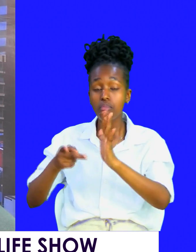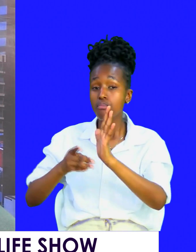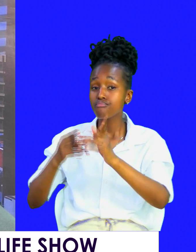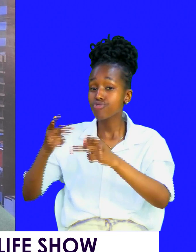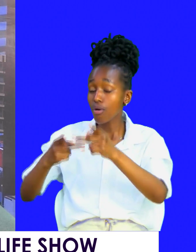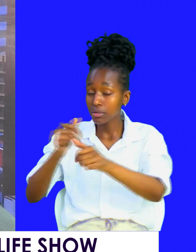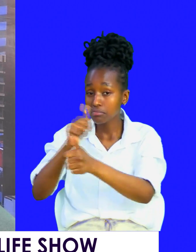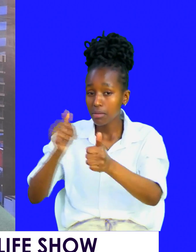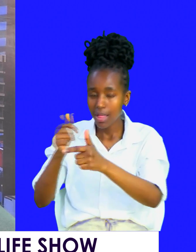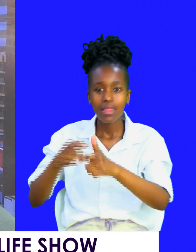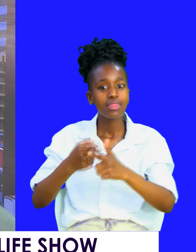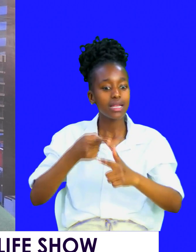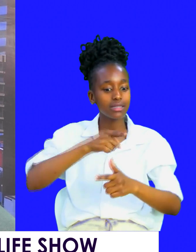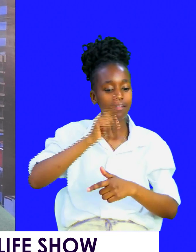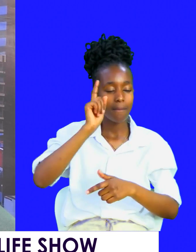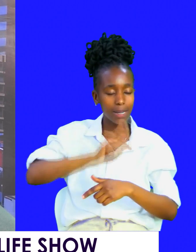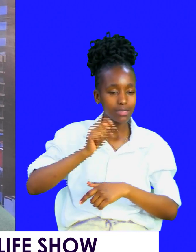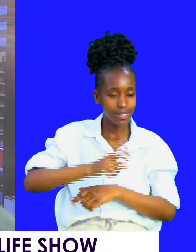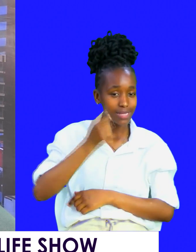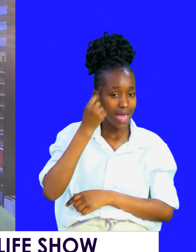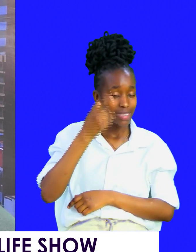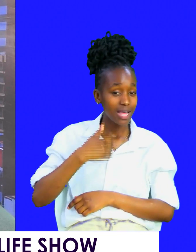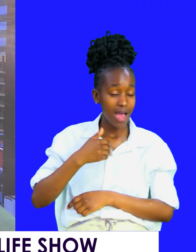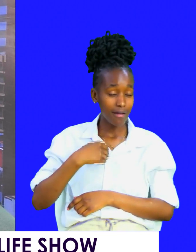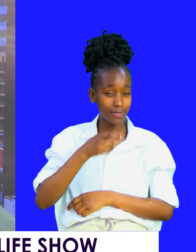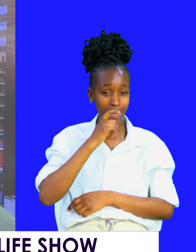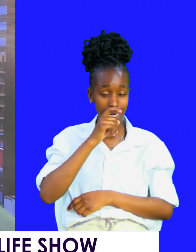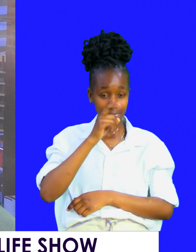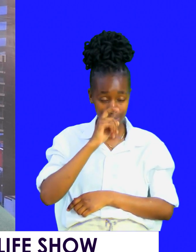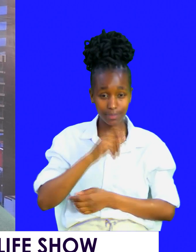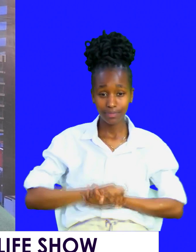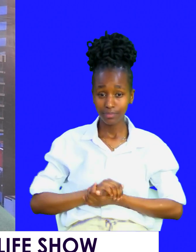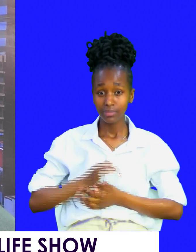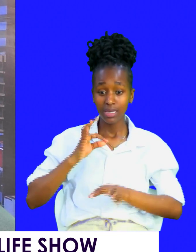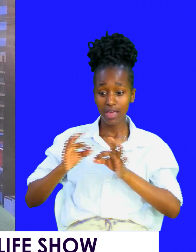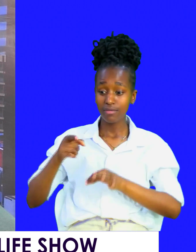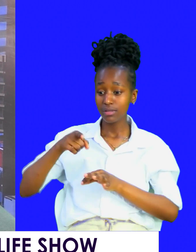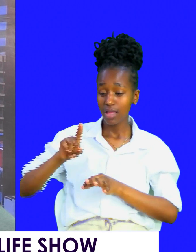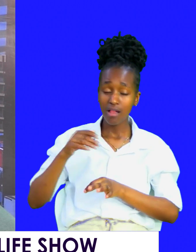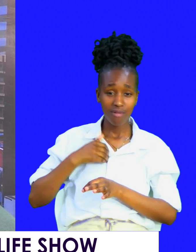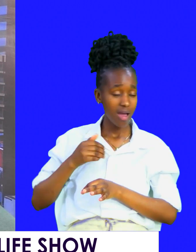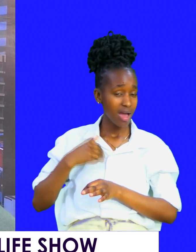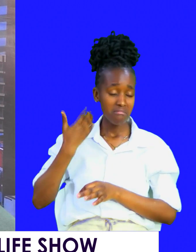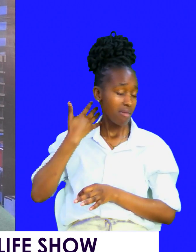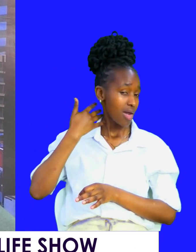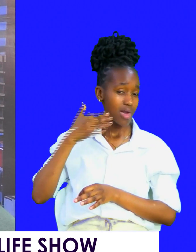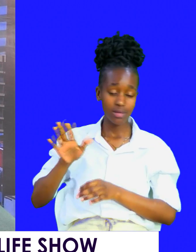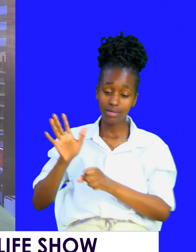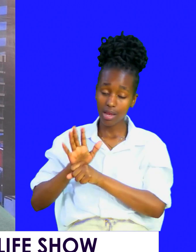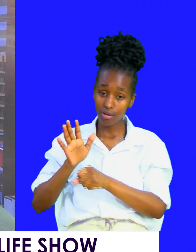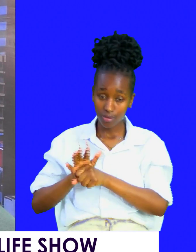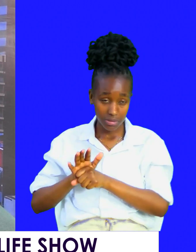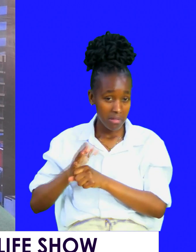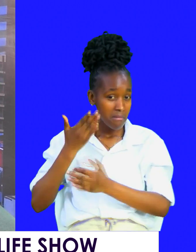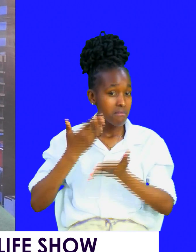of envy and jealousy. You may be going through the school of hatred. You know, you may be going through the school